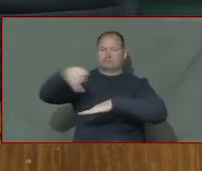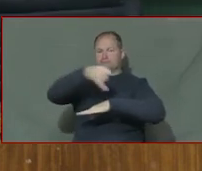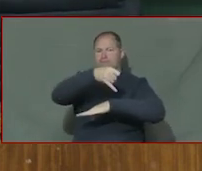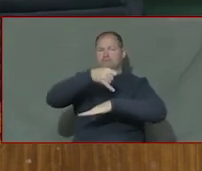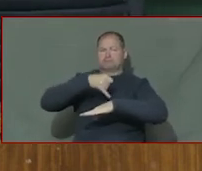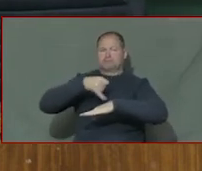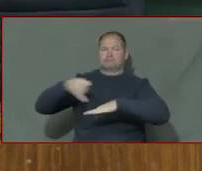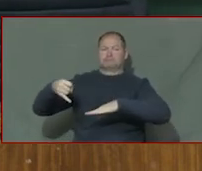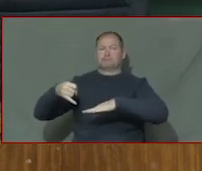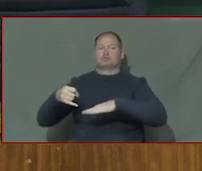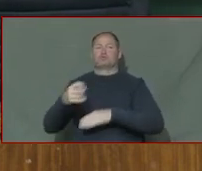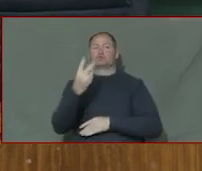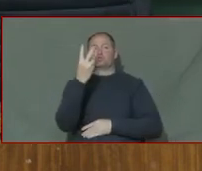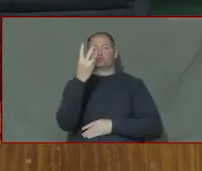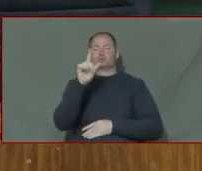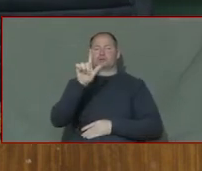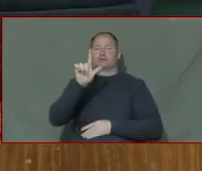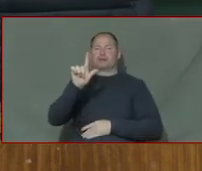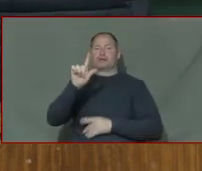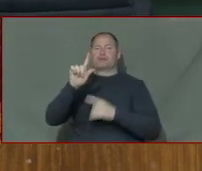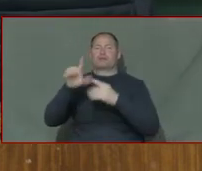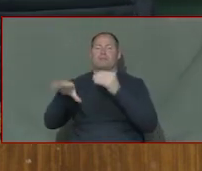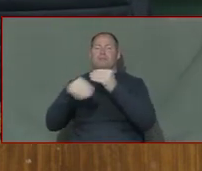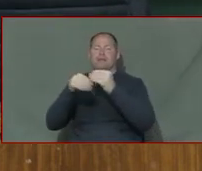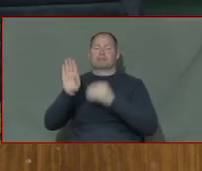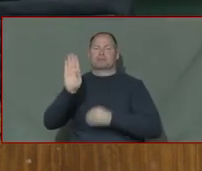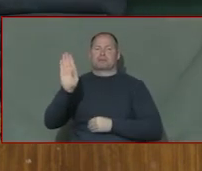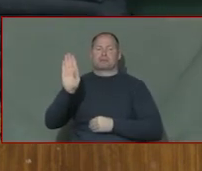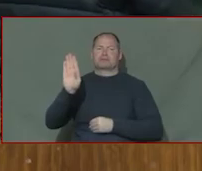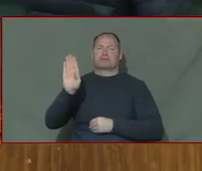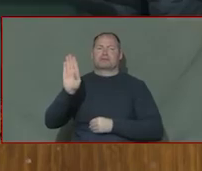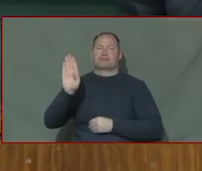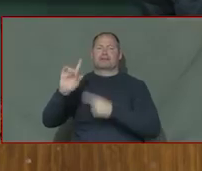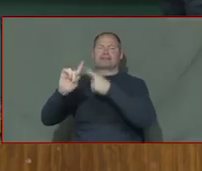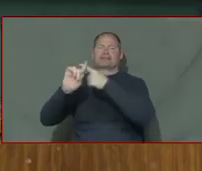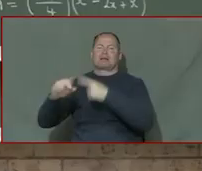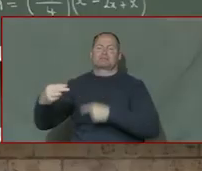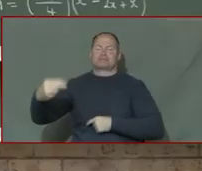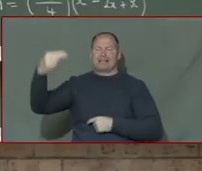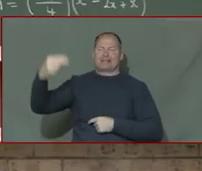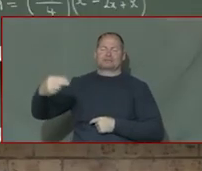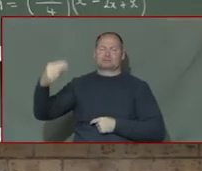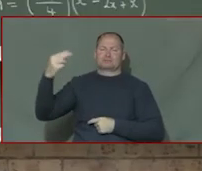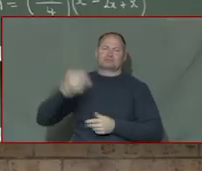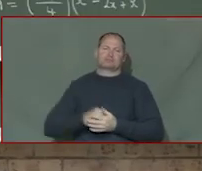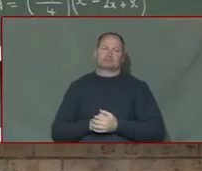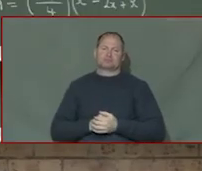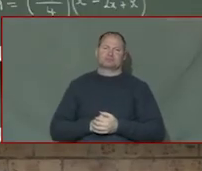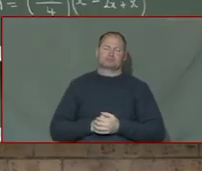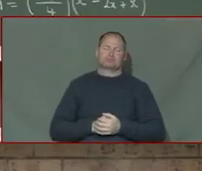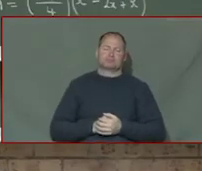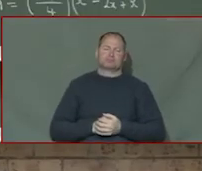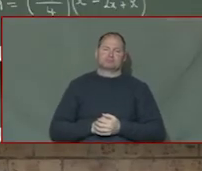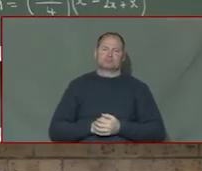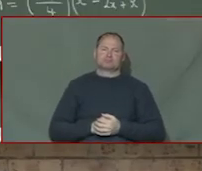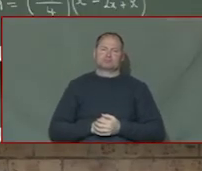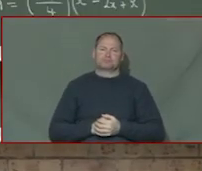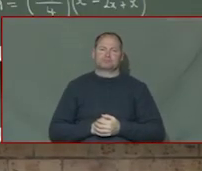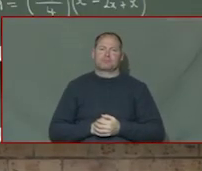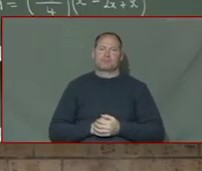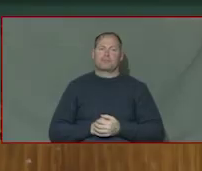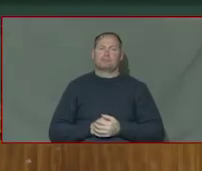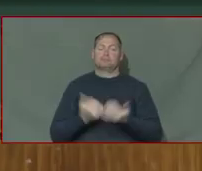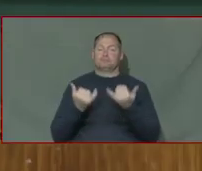is twice length plus breadth times height. The perimeter of the base times the height.